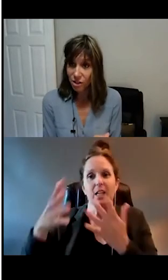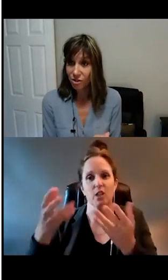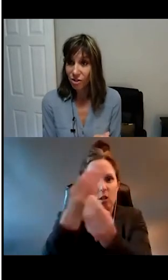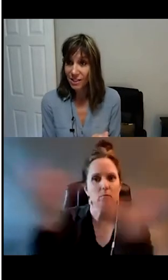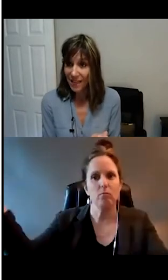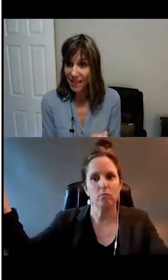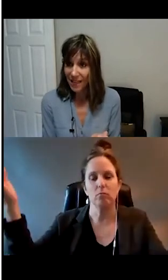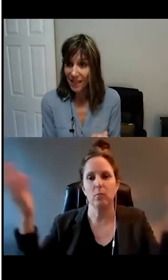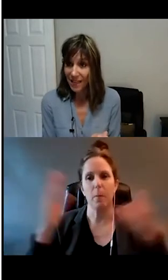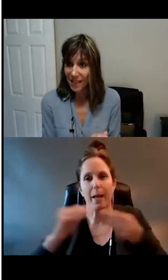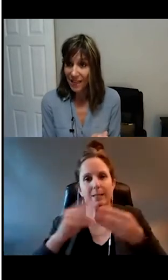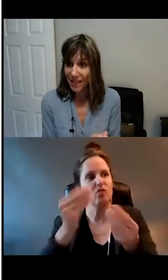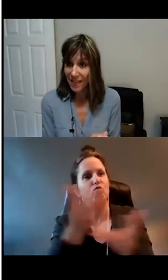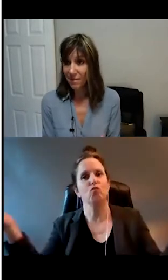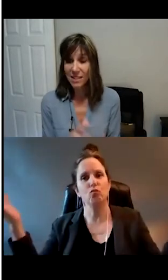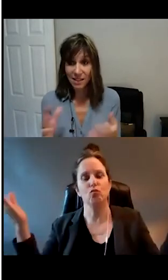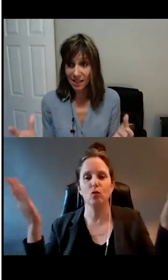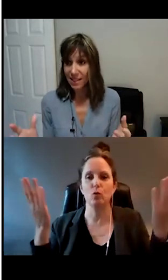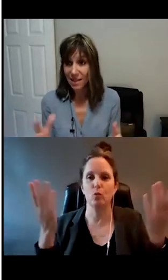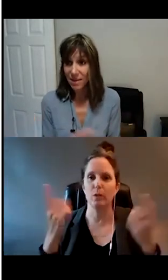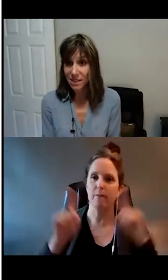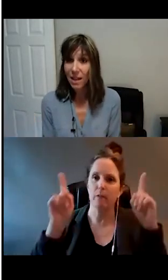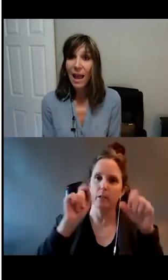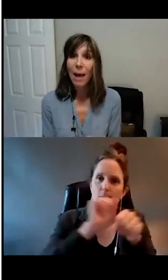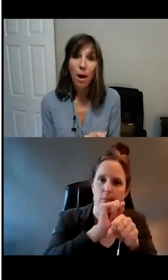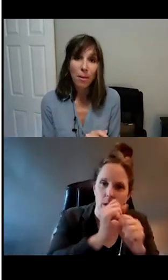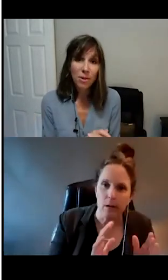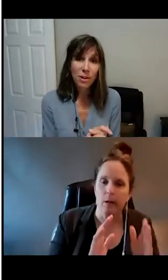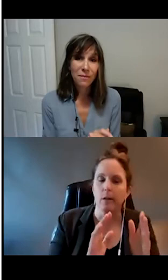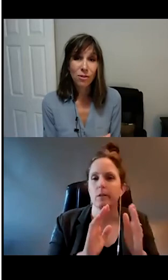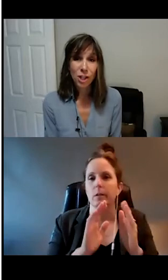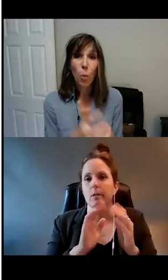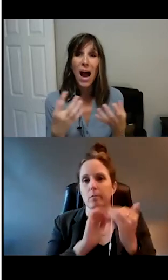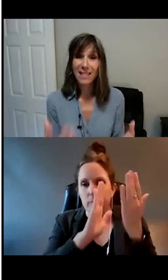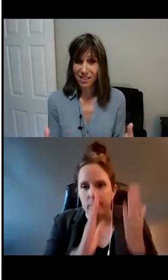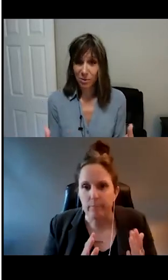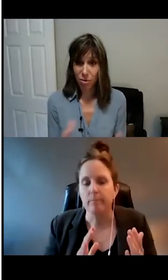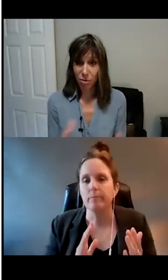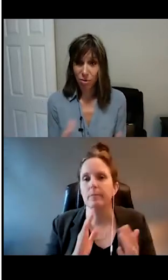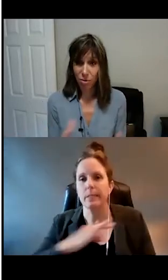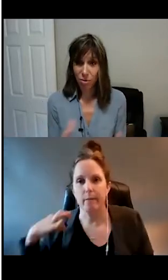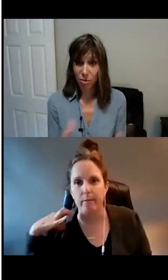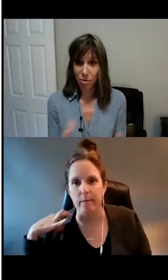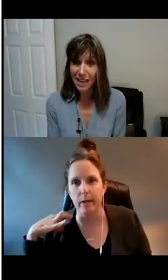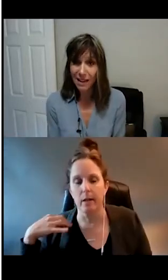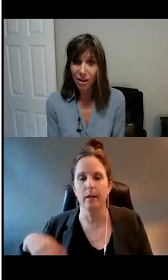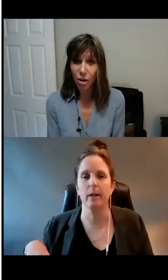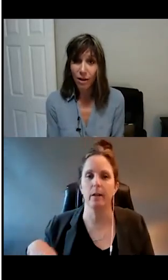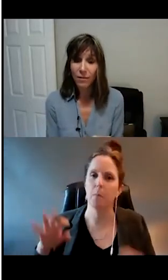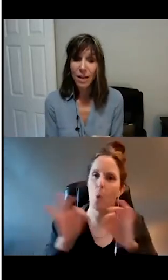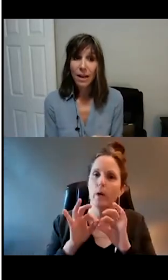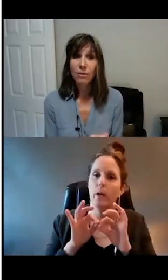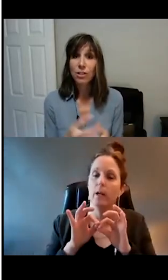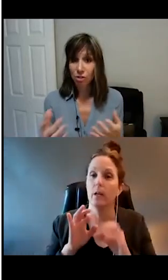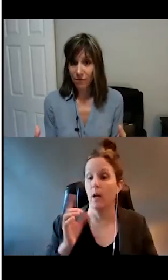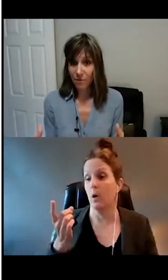the practitioners and staff in their agency. That's a key piece, and probably reinforcing why this is important. So Dr. Evans gave a